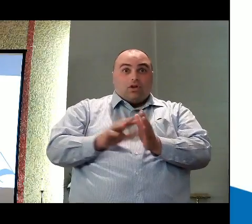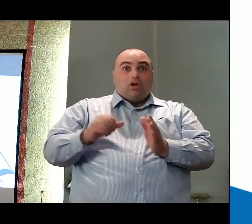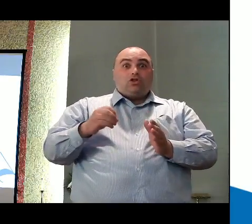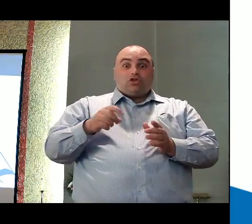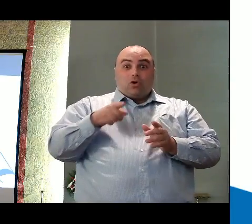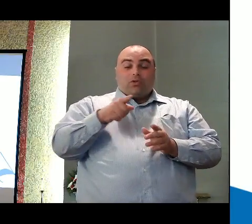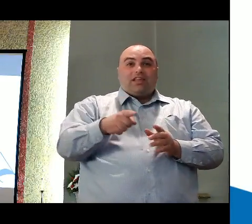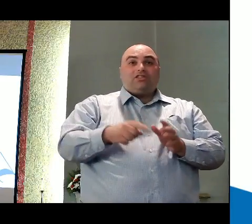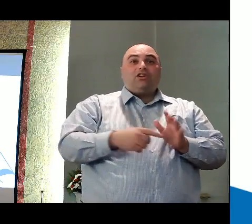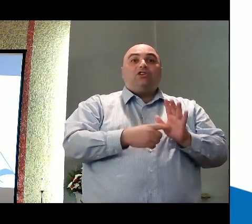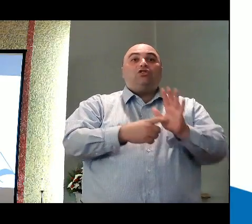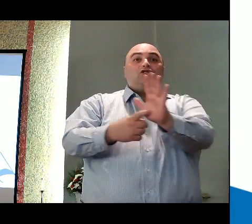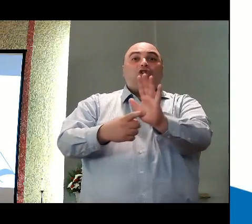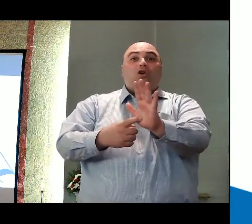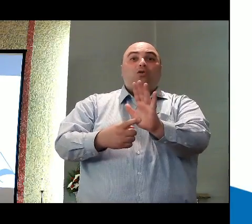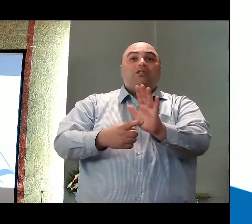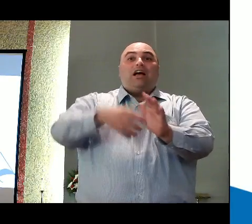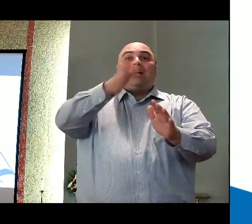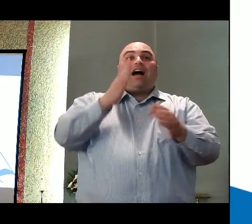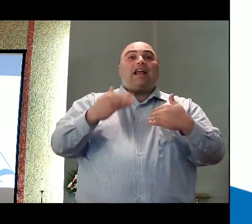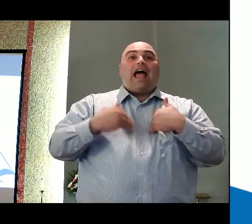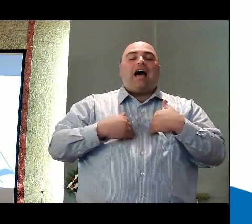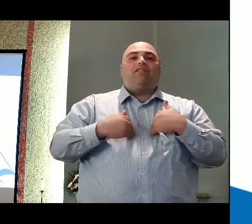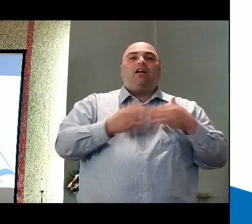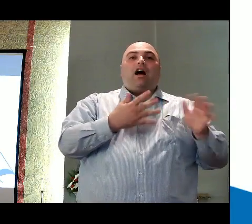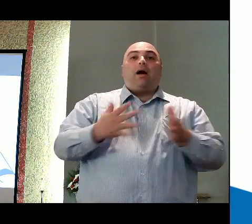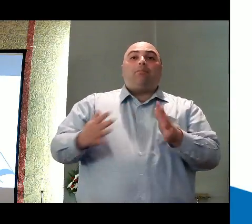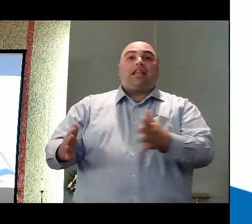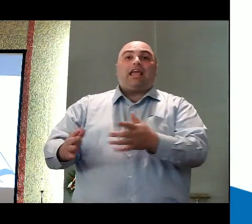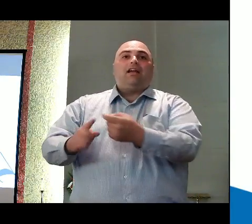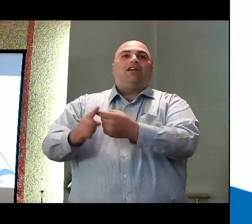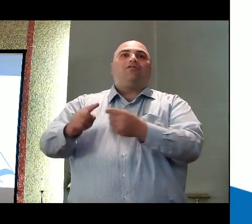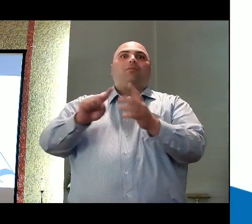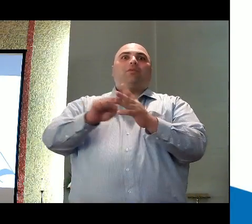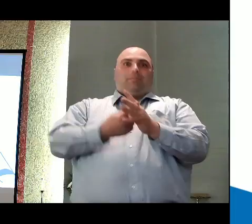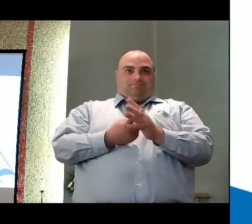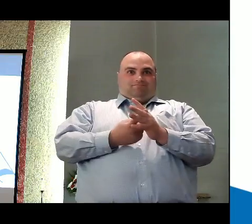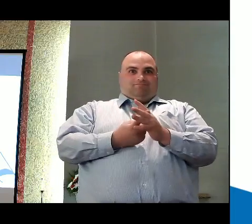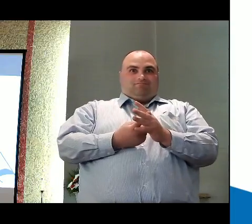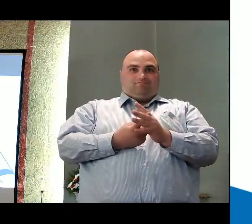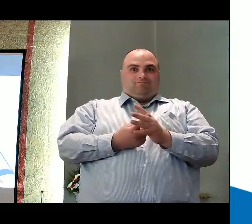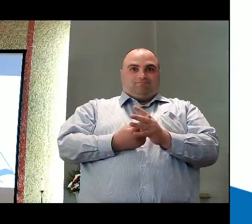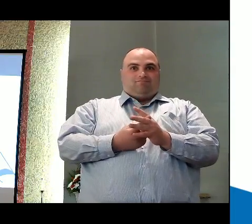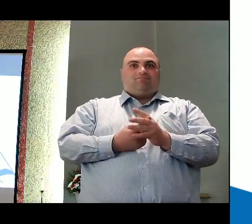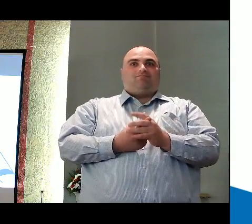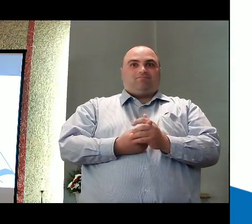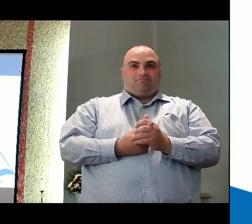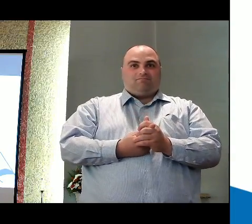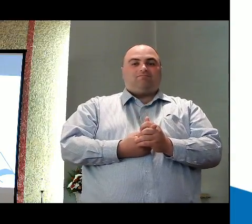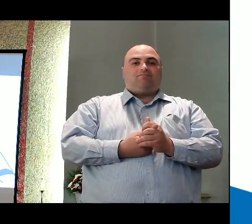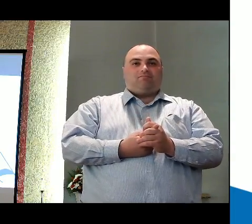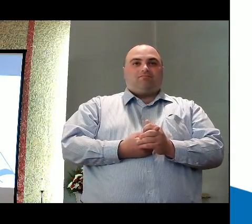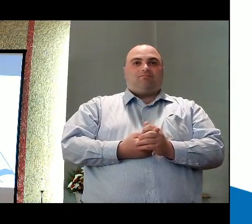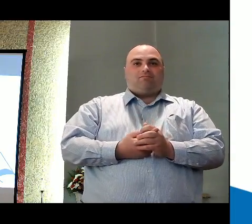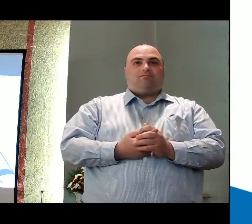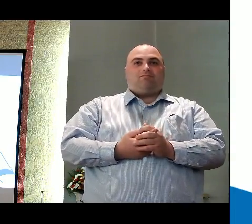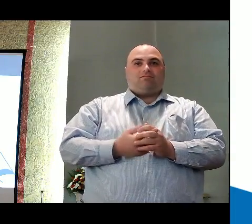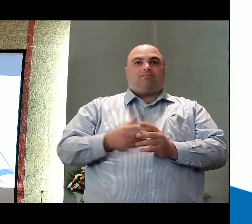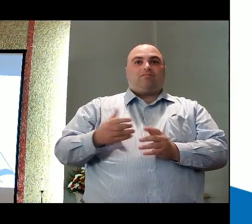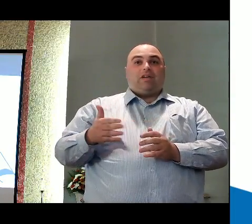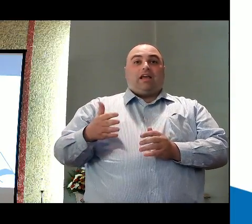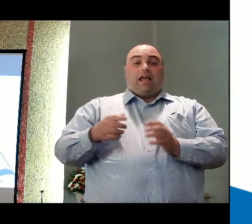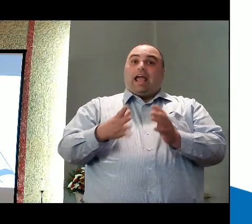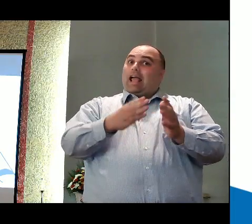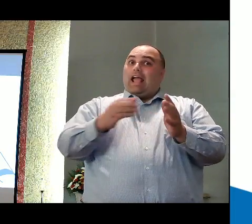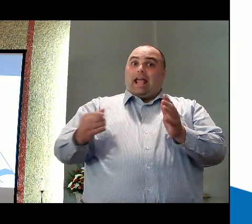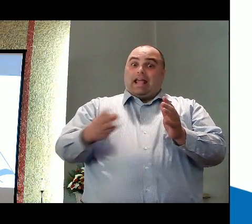here not by mistake. This is no accident. In fact, God was planning on it since before the beginning